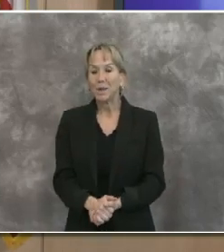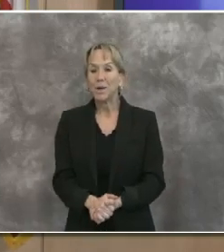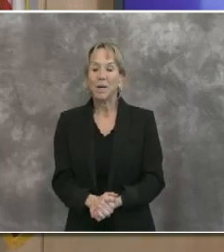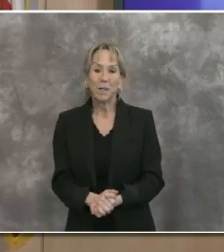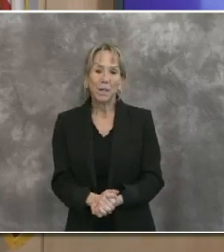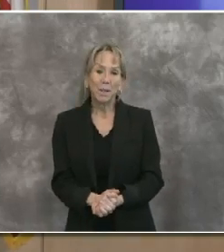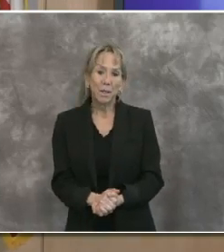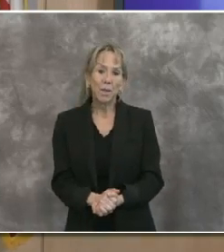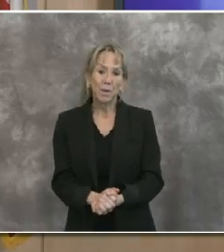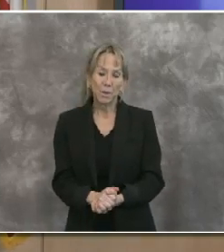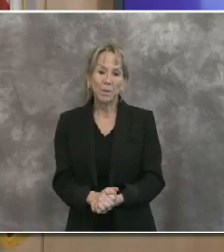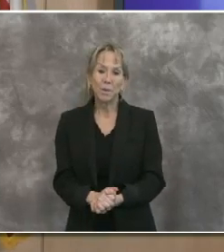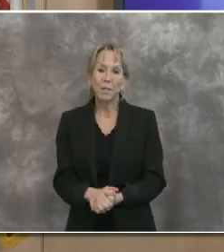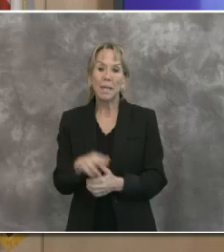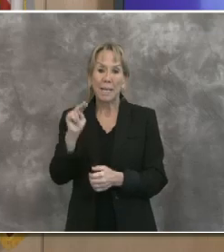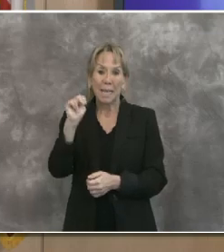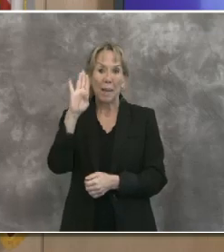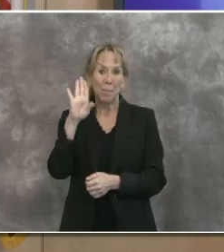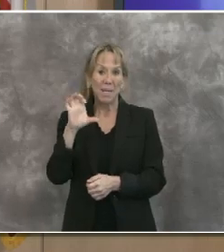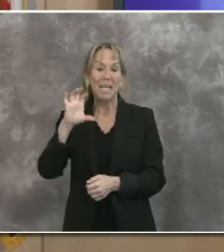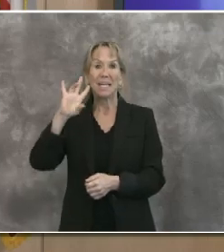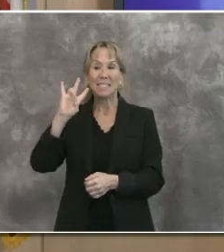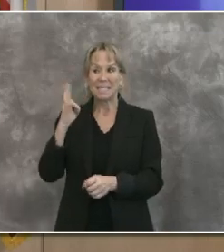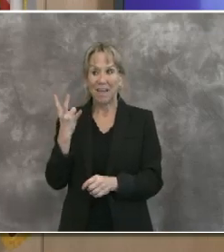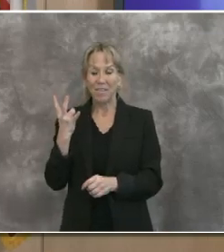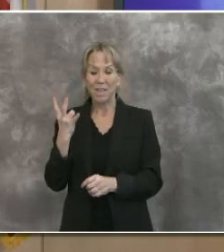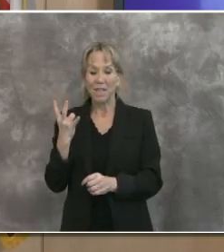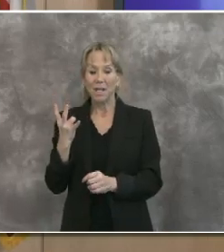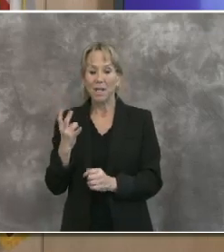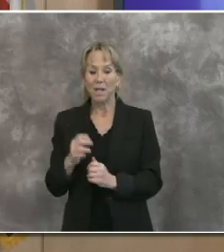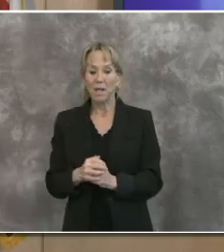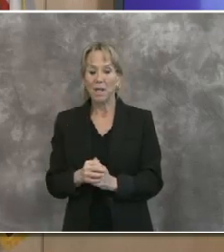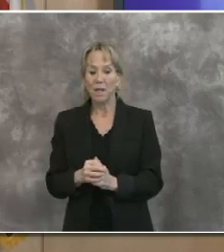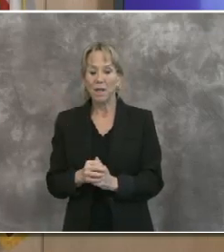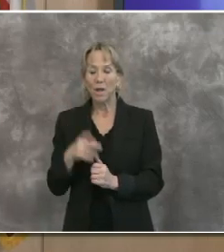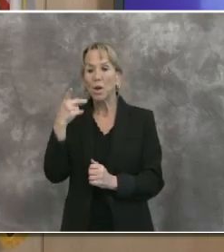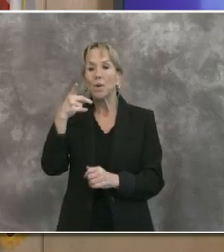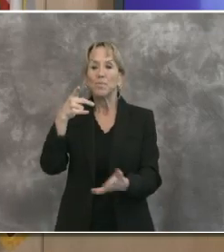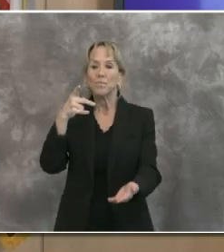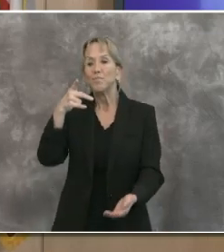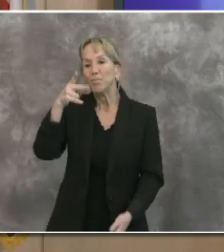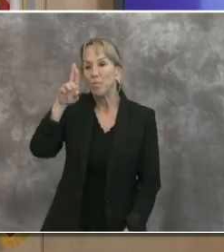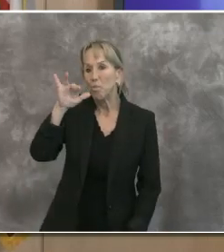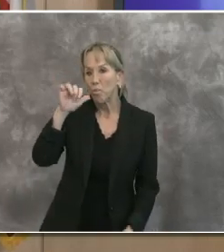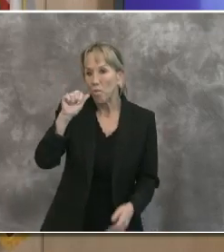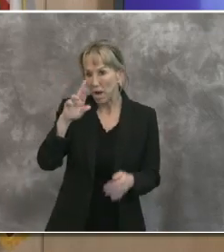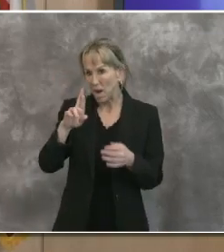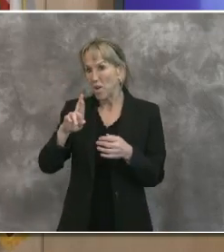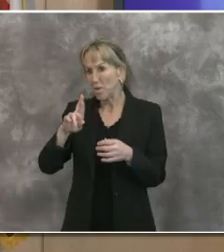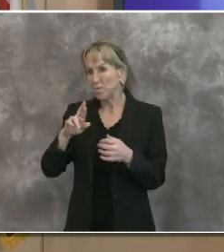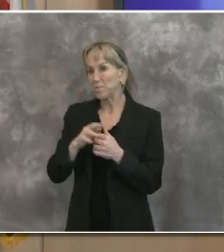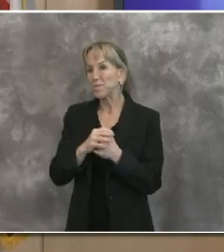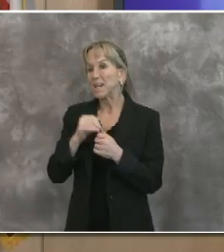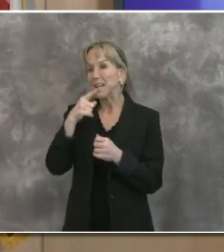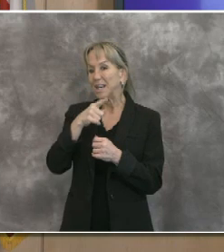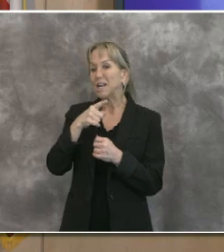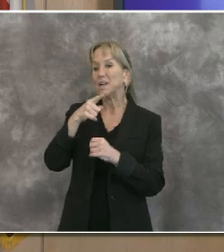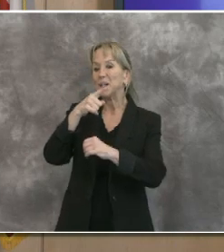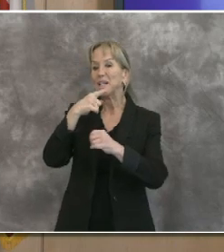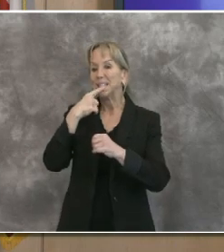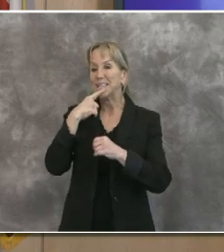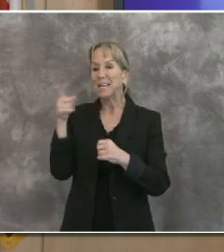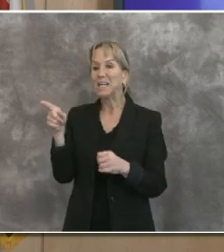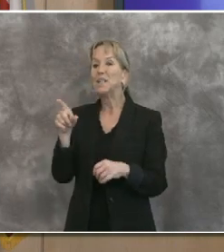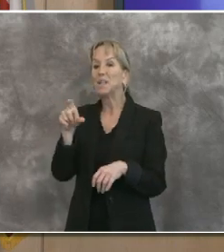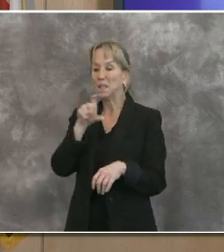Priya Schrader with NBC7. Please state your question. Hi there. We're seeing reports that the San Diego